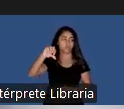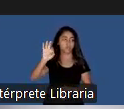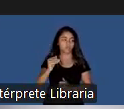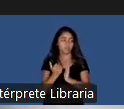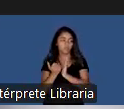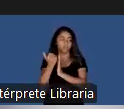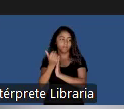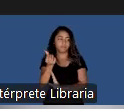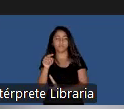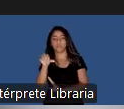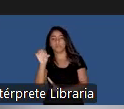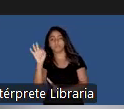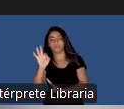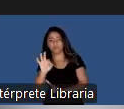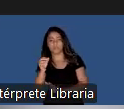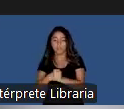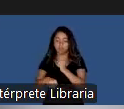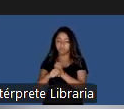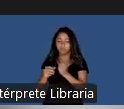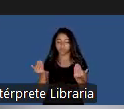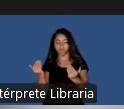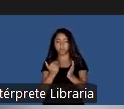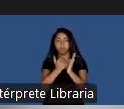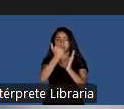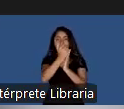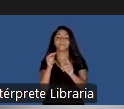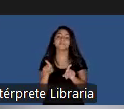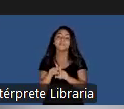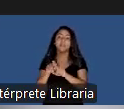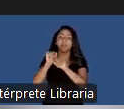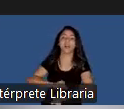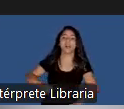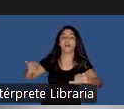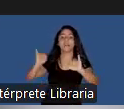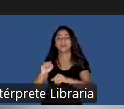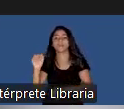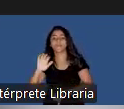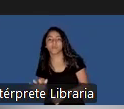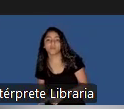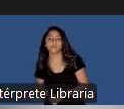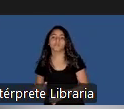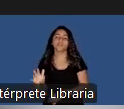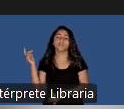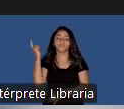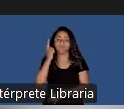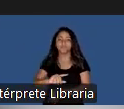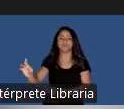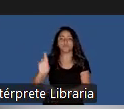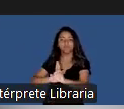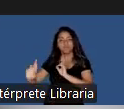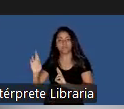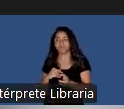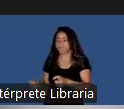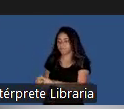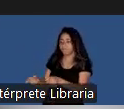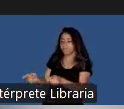now 6.6% against 5.9% last year. And this is the result of all of the campaigns that we've been working on